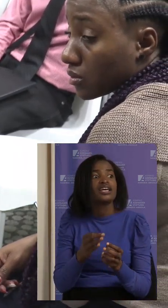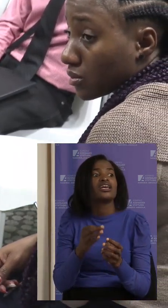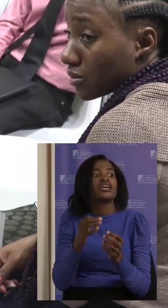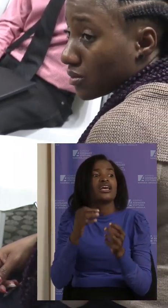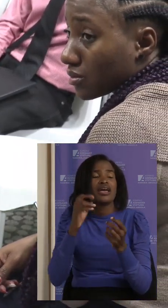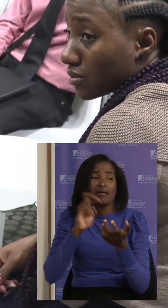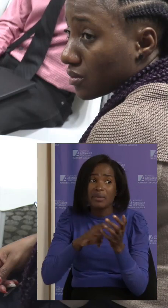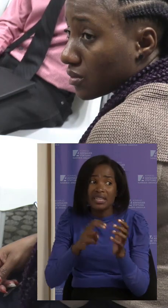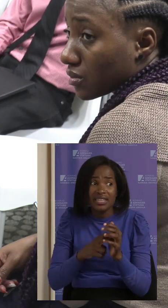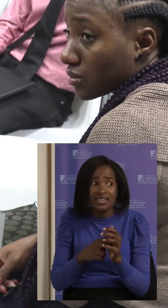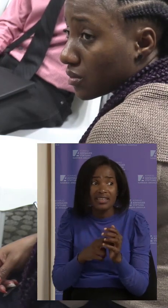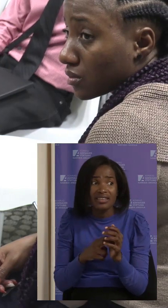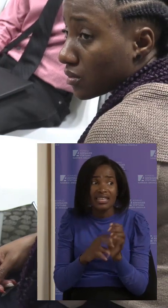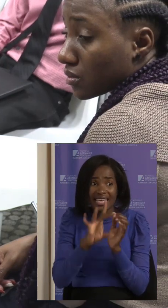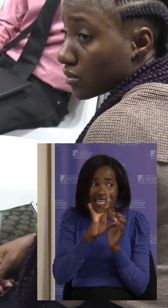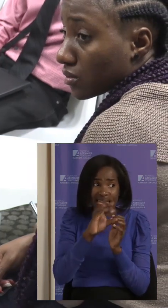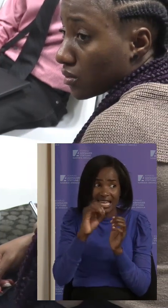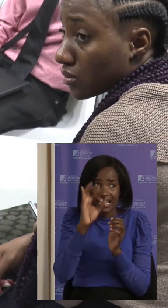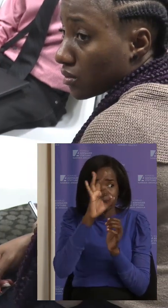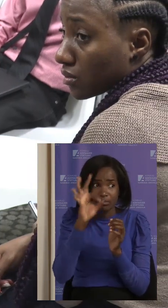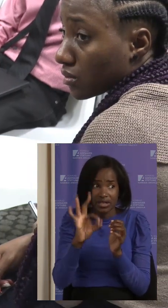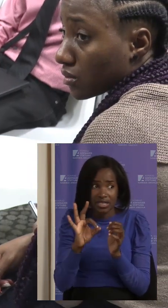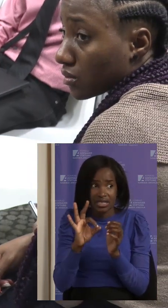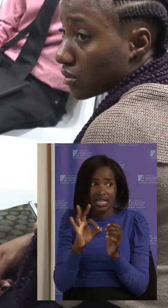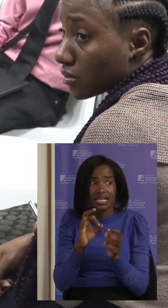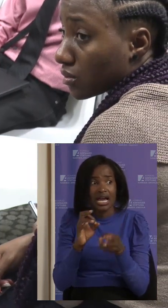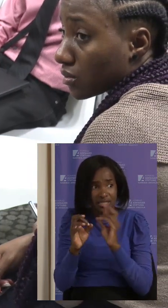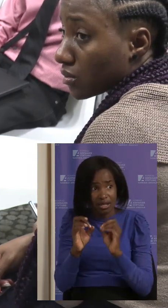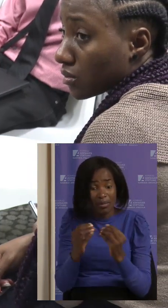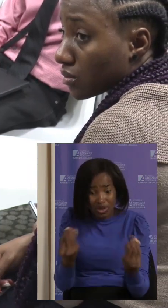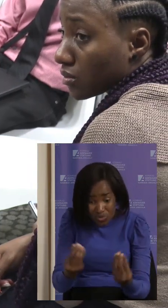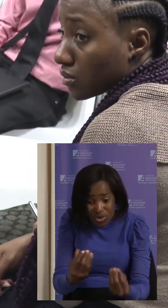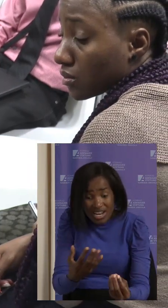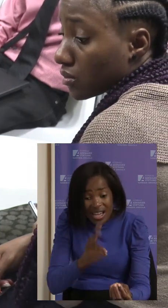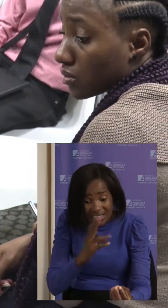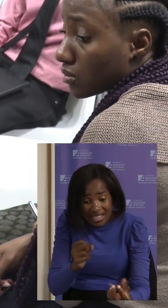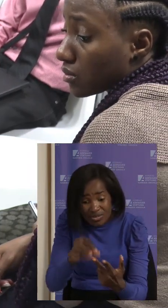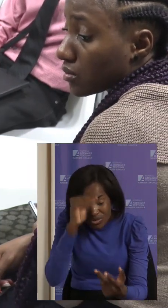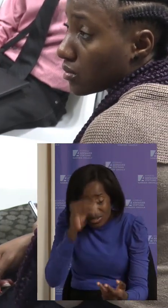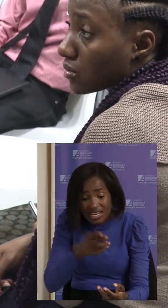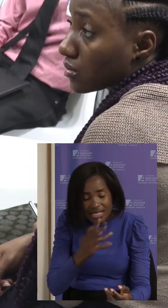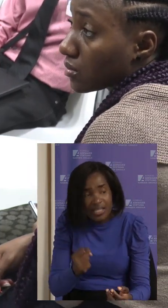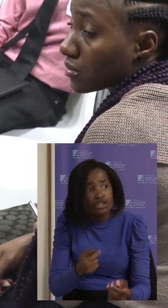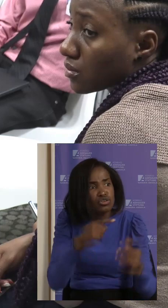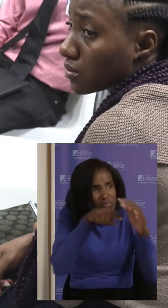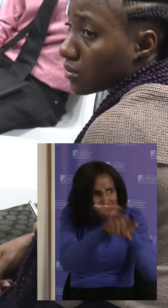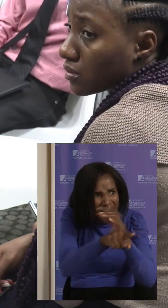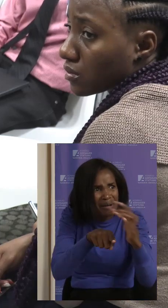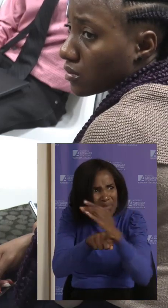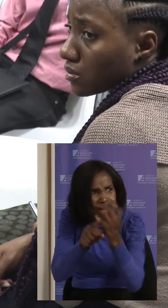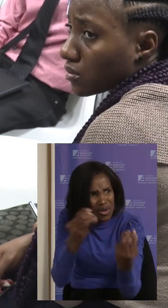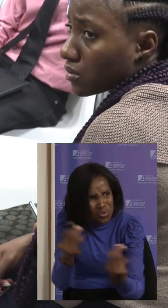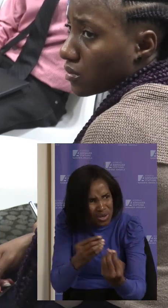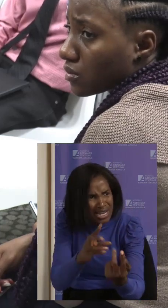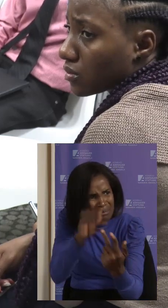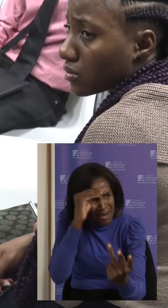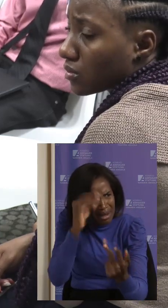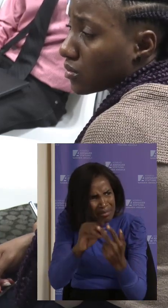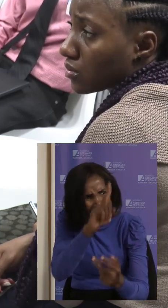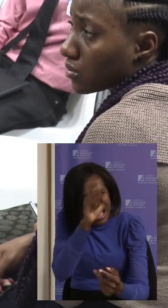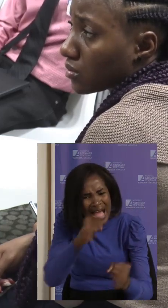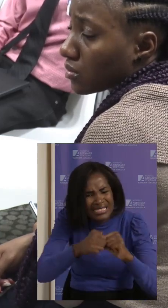don't have at least 80% of those answers, but they do. So let's take surveys to them. Let's talk to them. Let's find out what